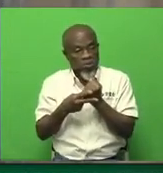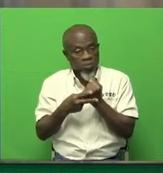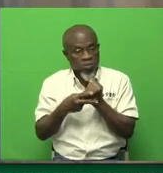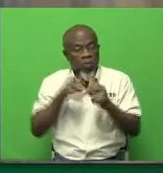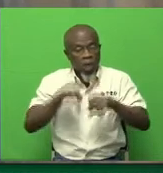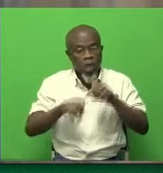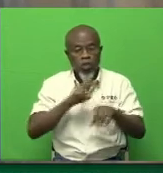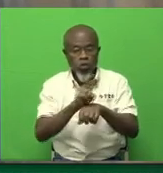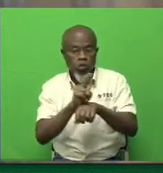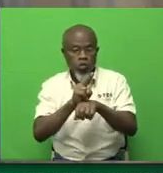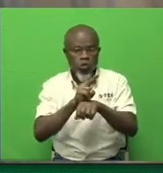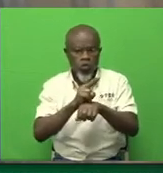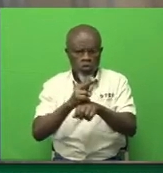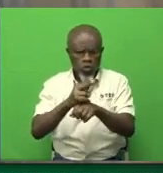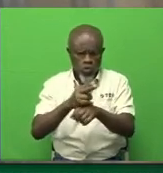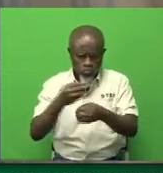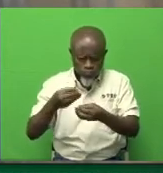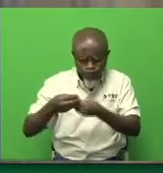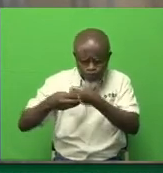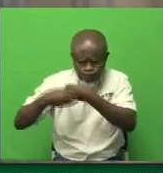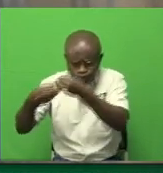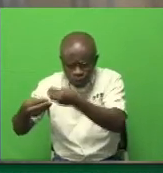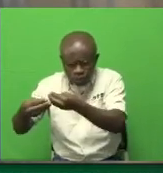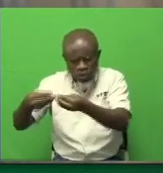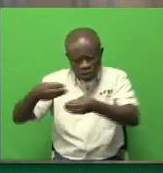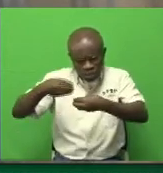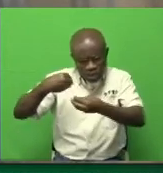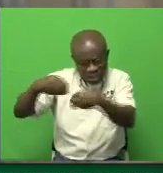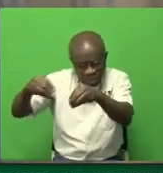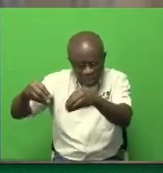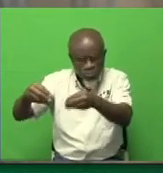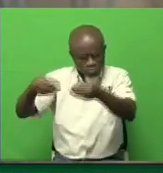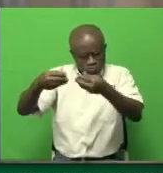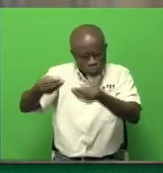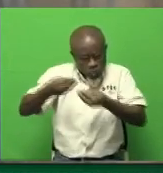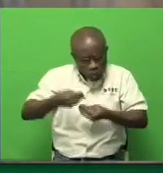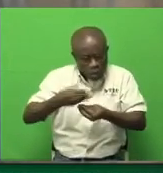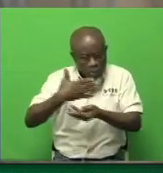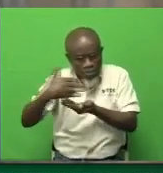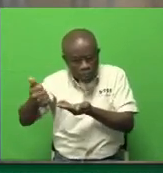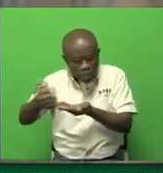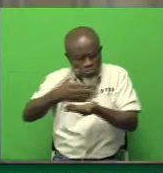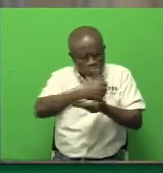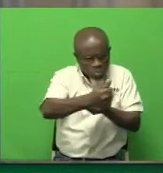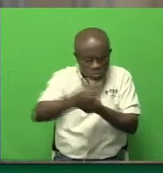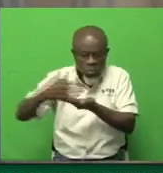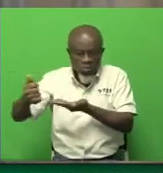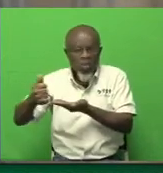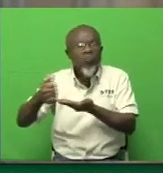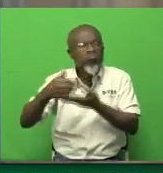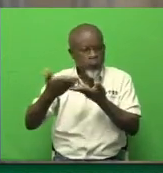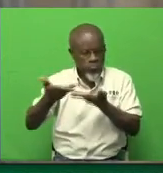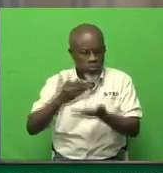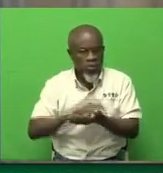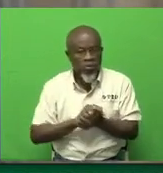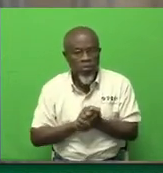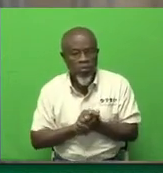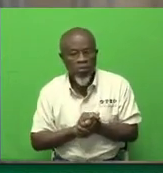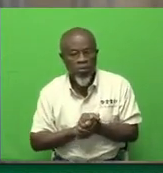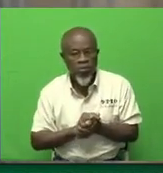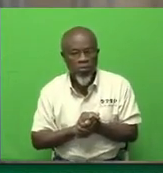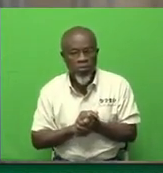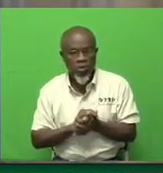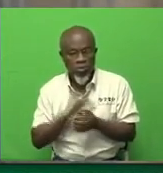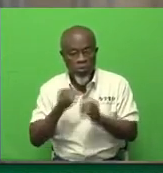linkages and subsidiaries the central bank has been pumping an average of U.S 100 million dollars